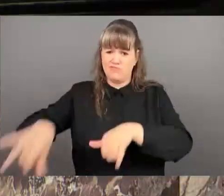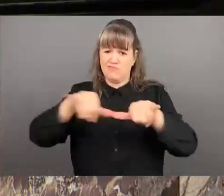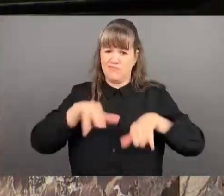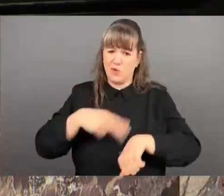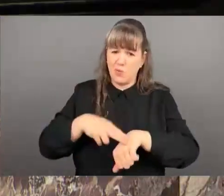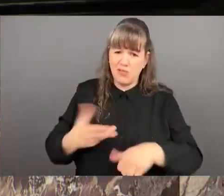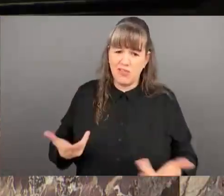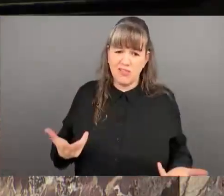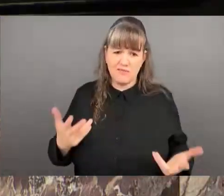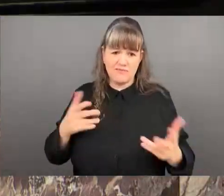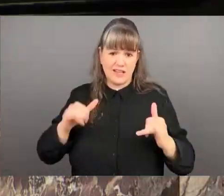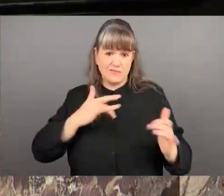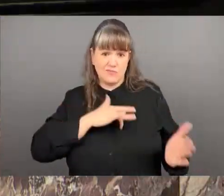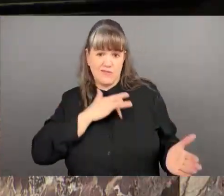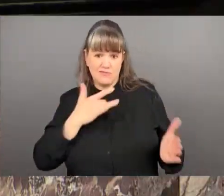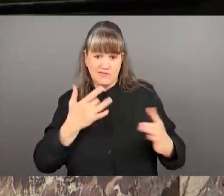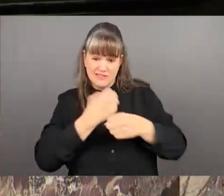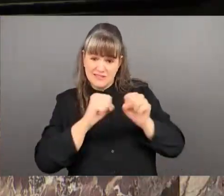prepared speaking notes.